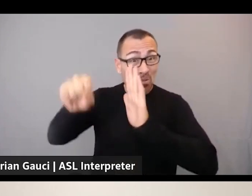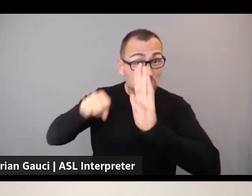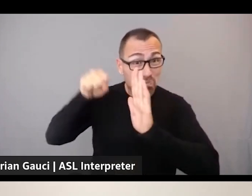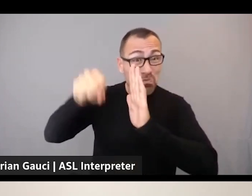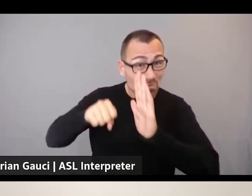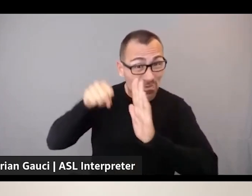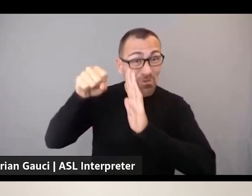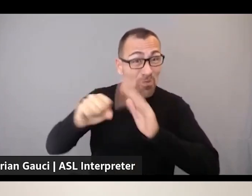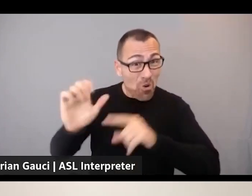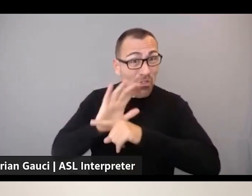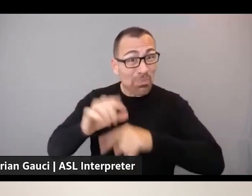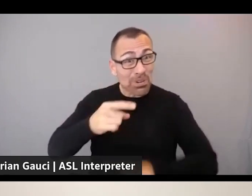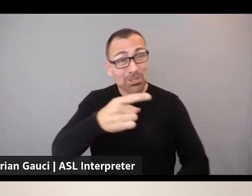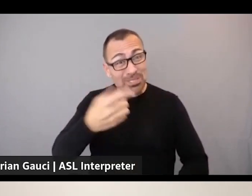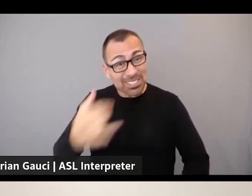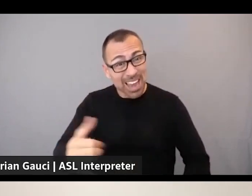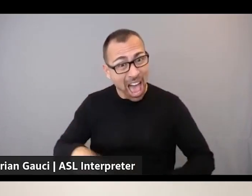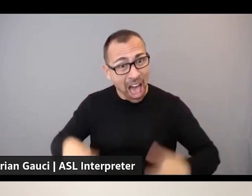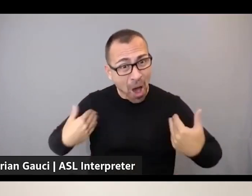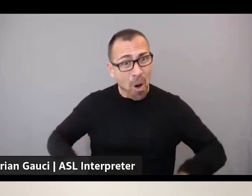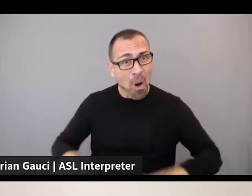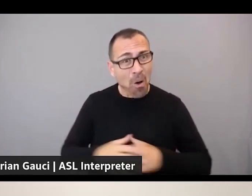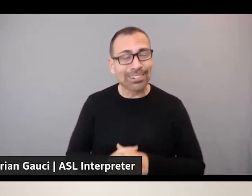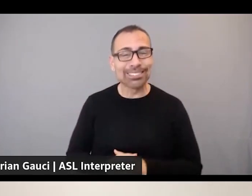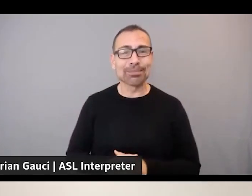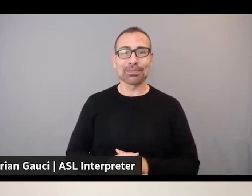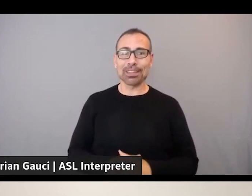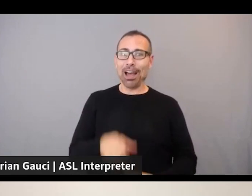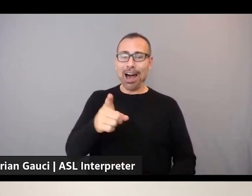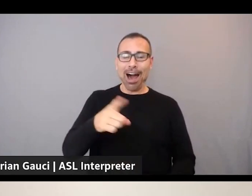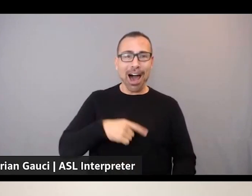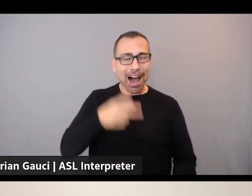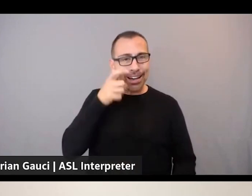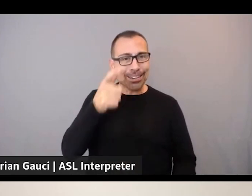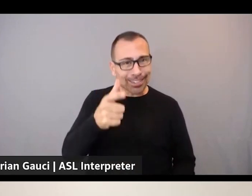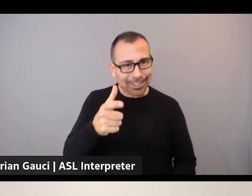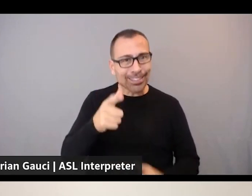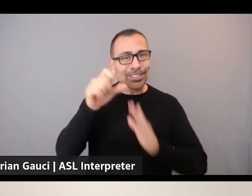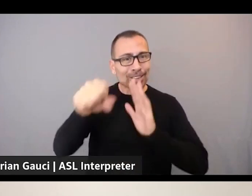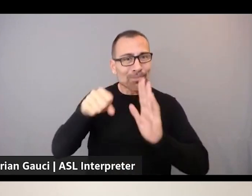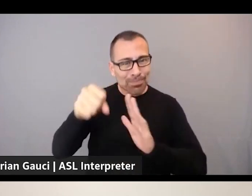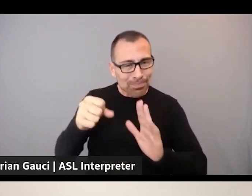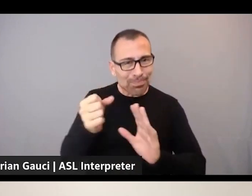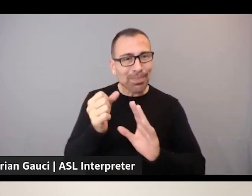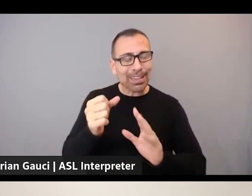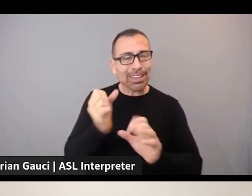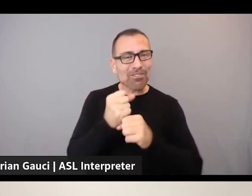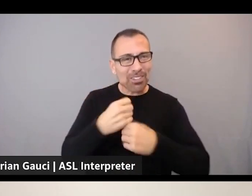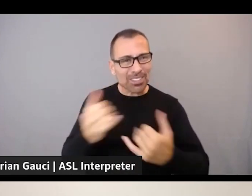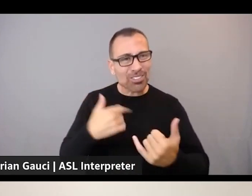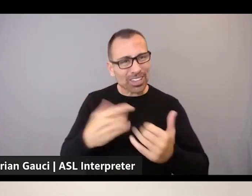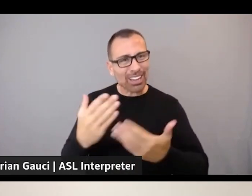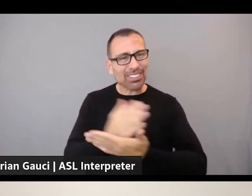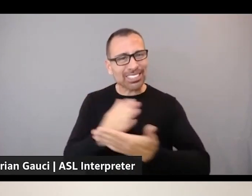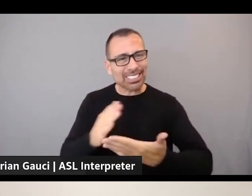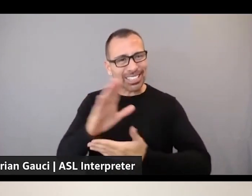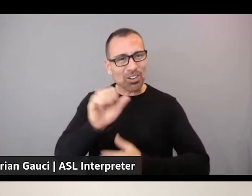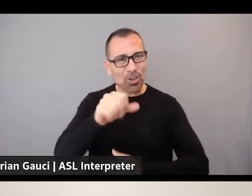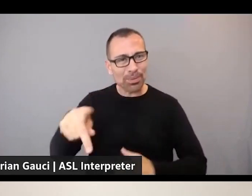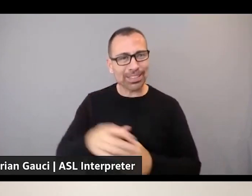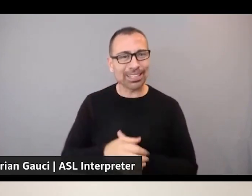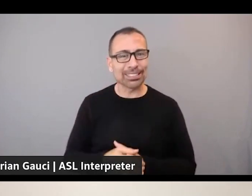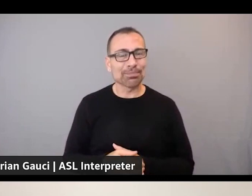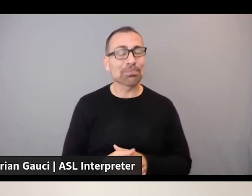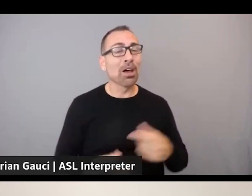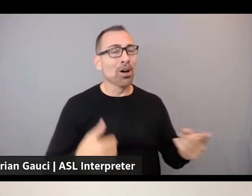built AM, you got to share your application. Come on. I know. We were going to do this on an episode of Code Corner, but we had